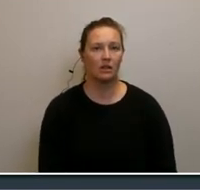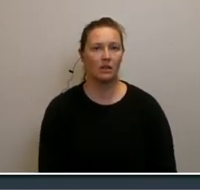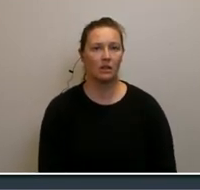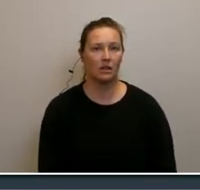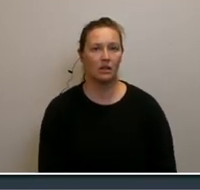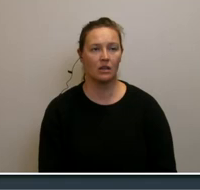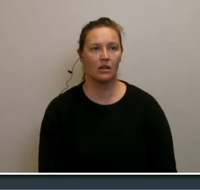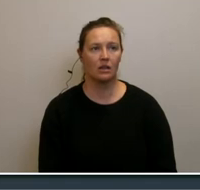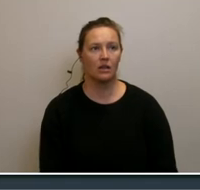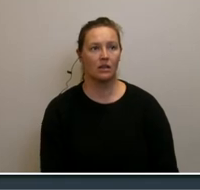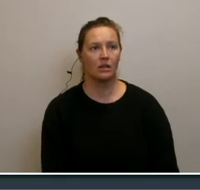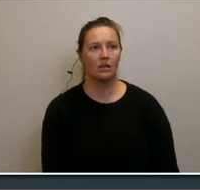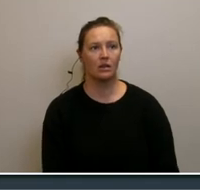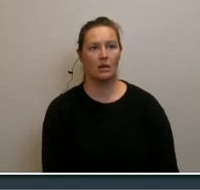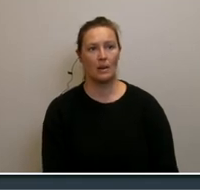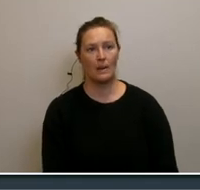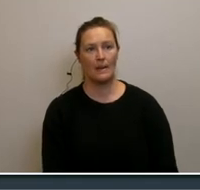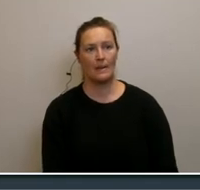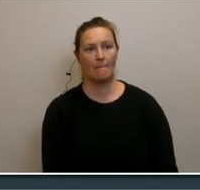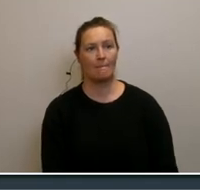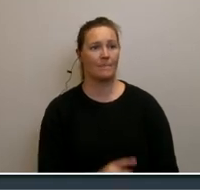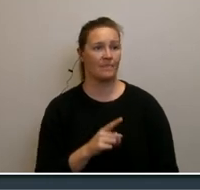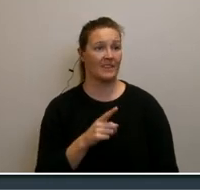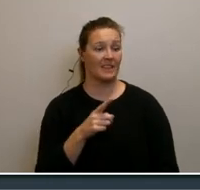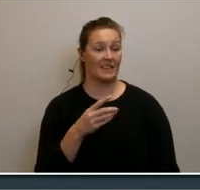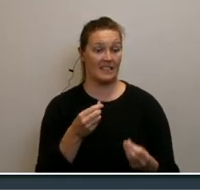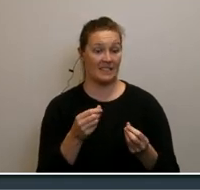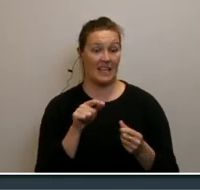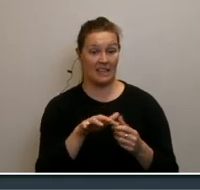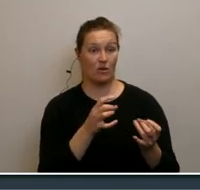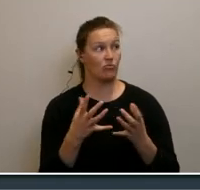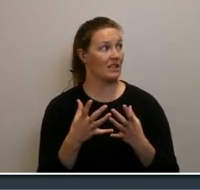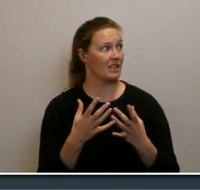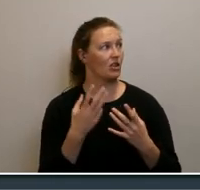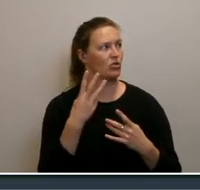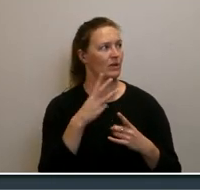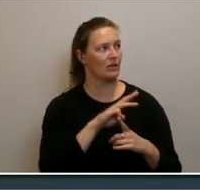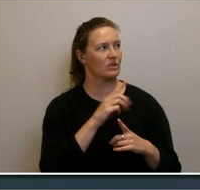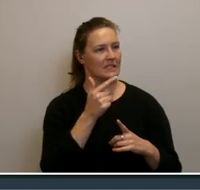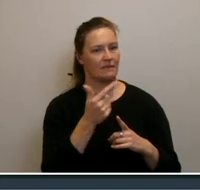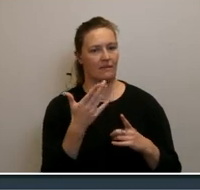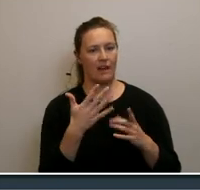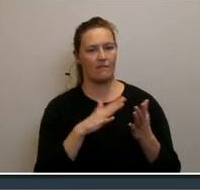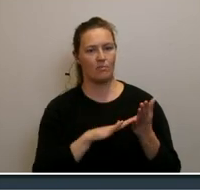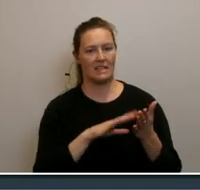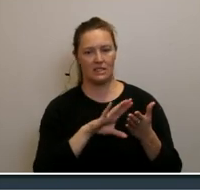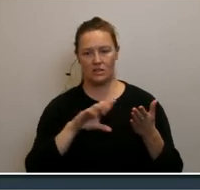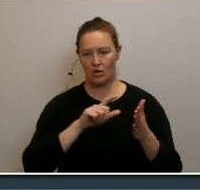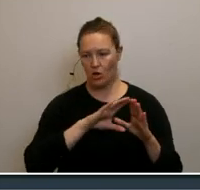state that the sand that's there, it's 375 metres long, that beach, by 25 metres